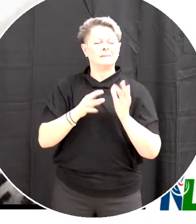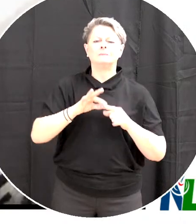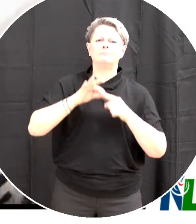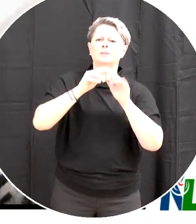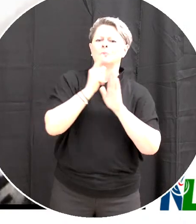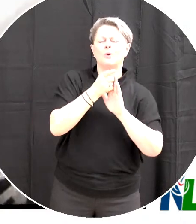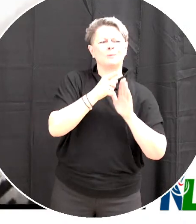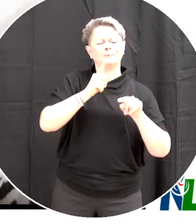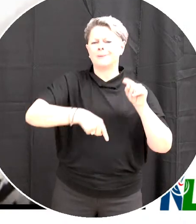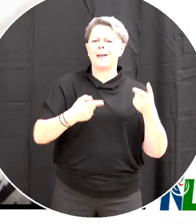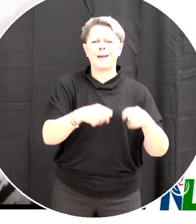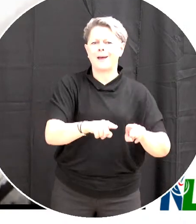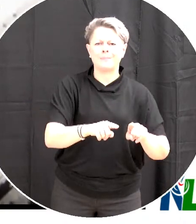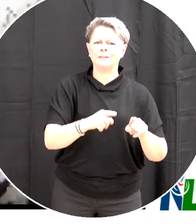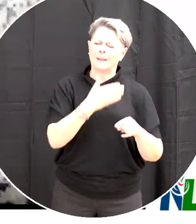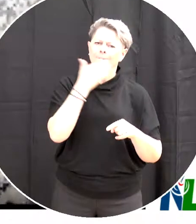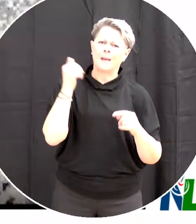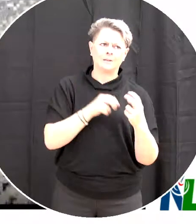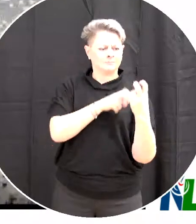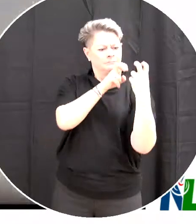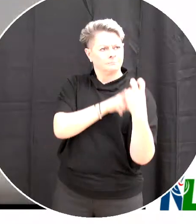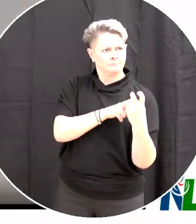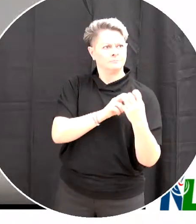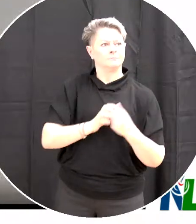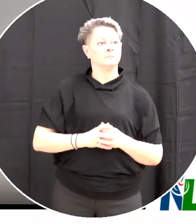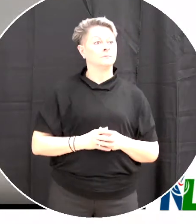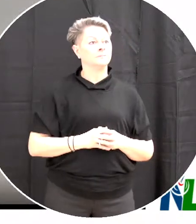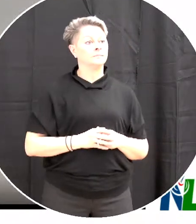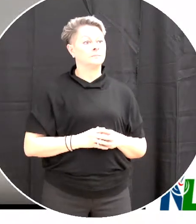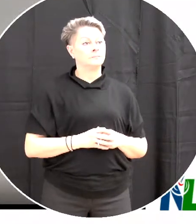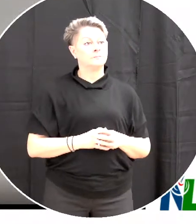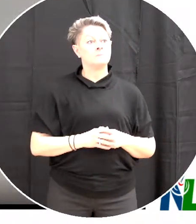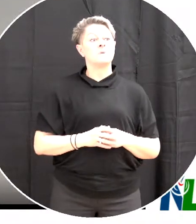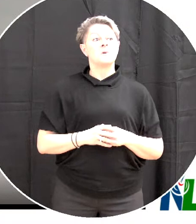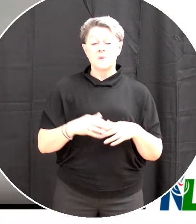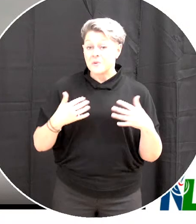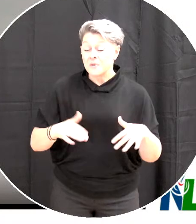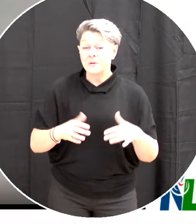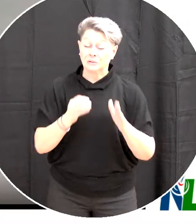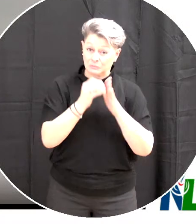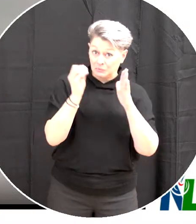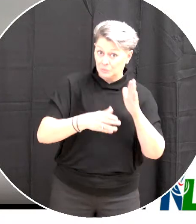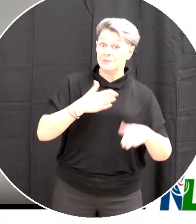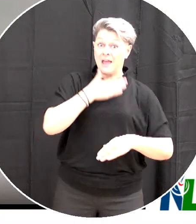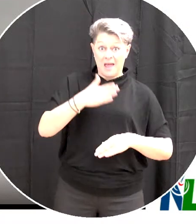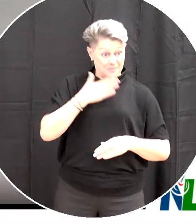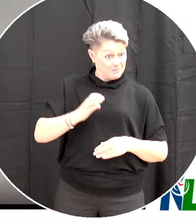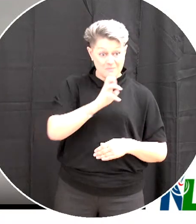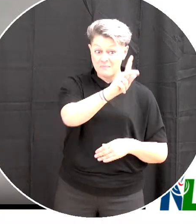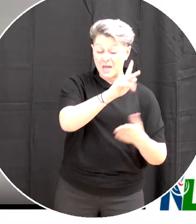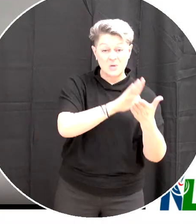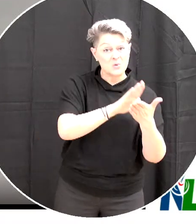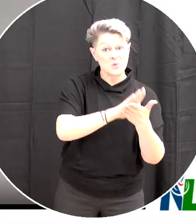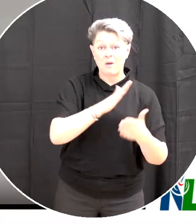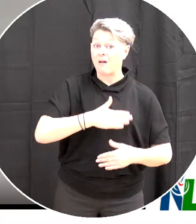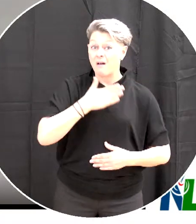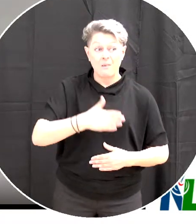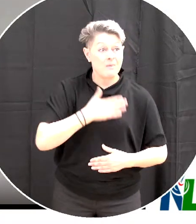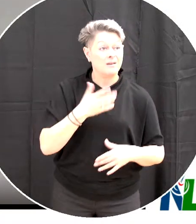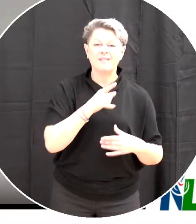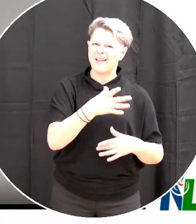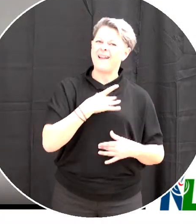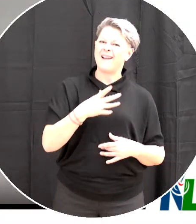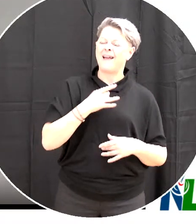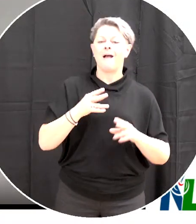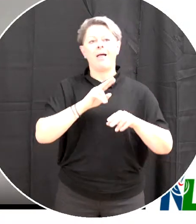can catch in person. For the most part, they're happy to be here. They're happy to be here. They like the normalization